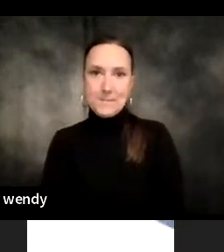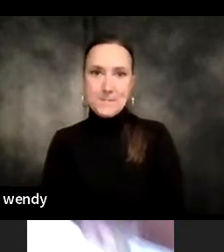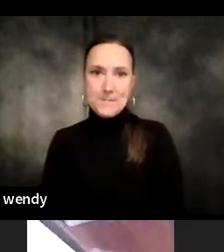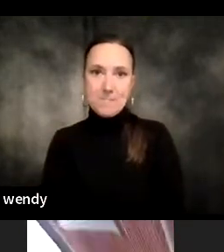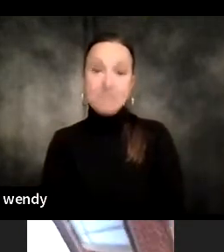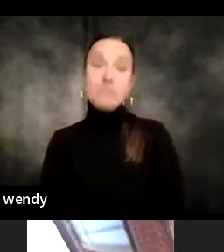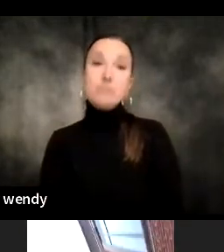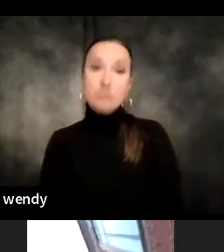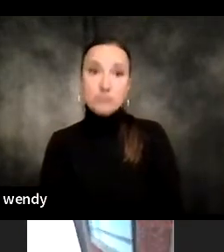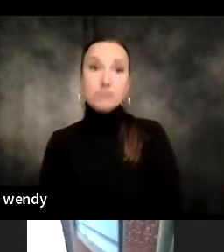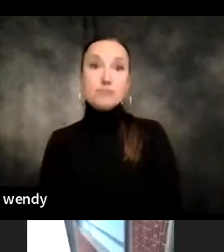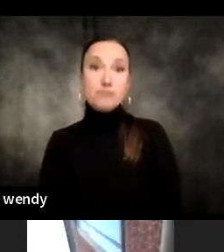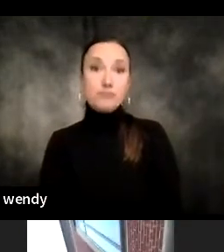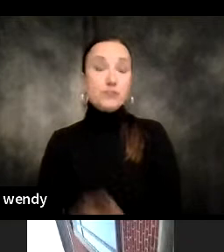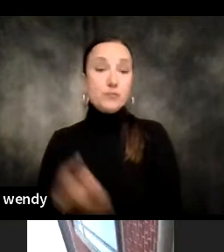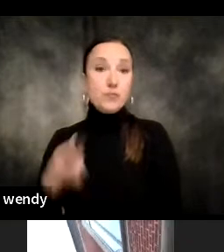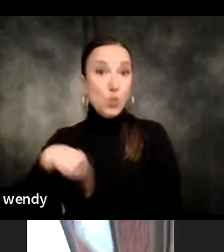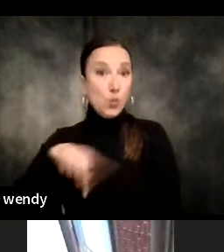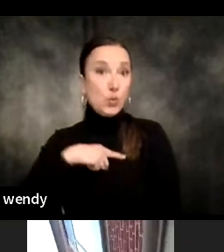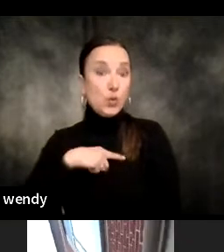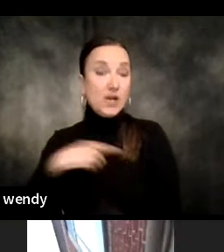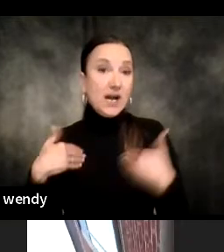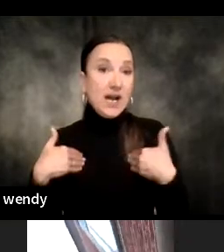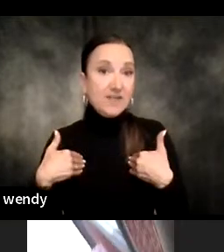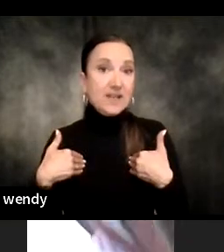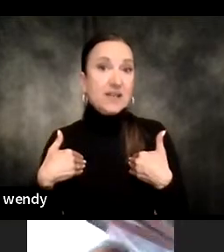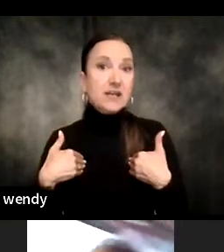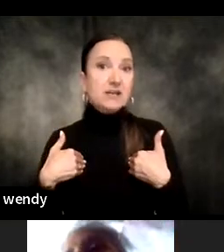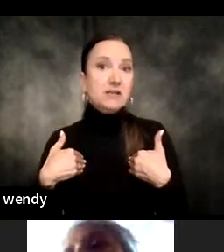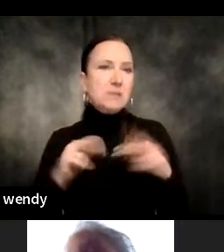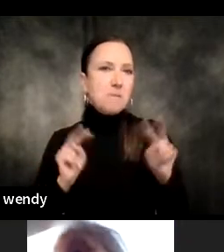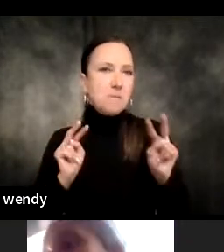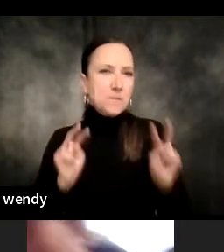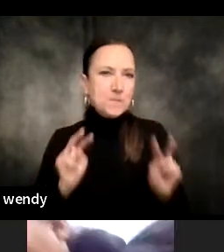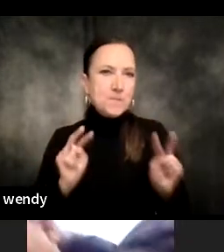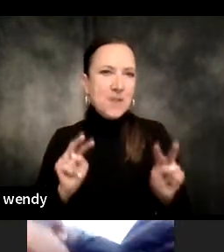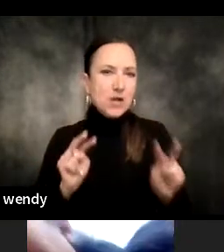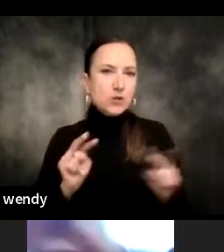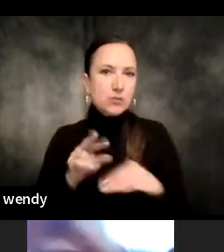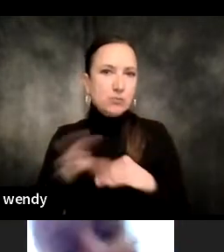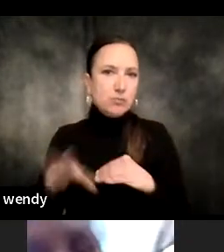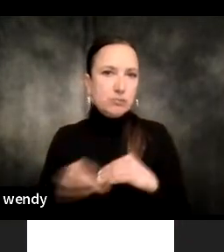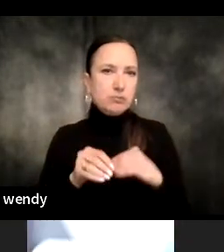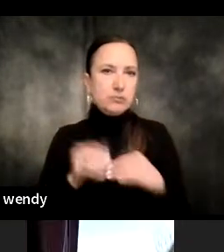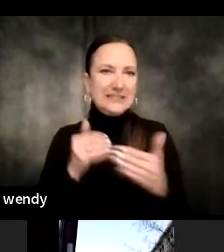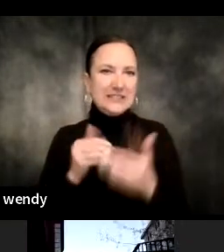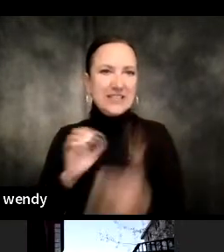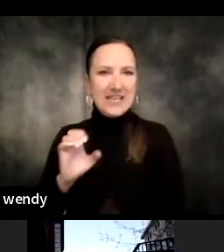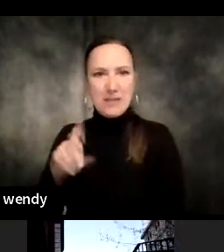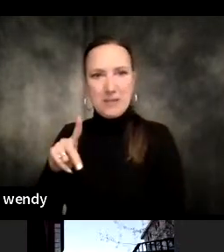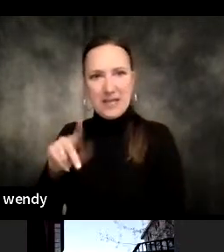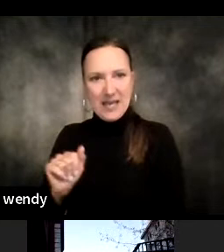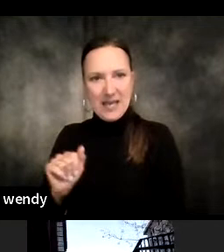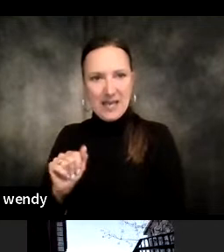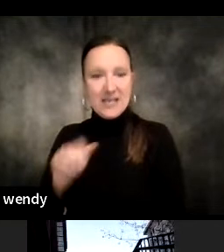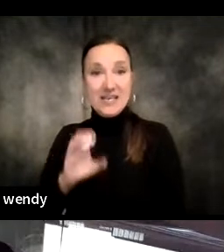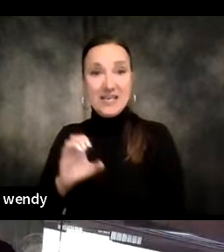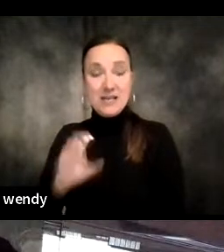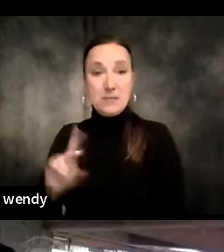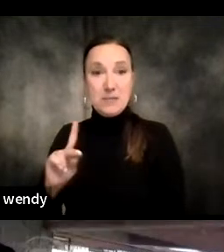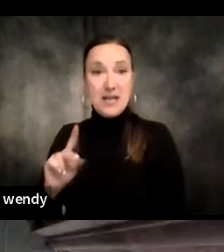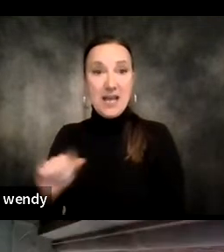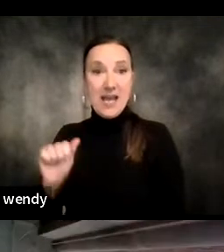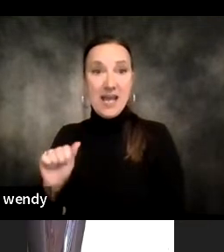Yes, we will be having some additional monitoring by EPA. EPA will be